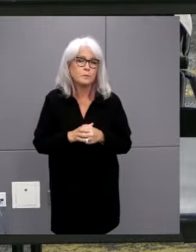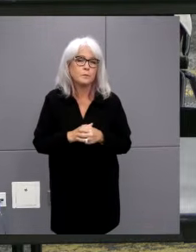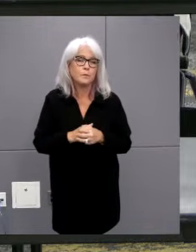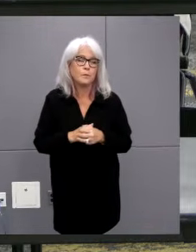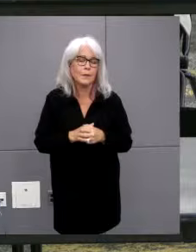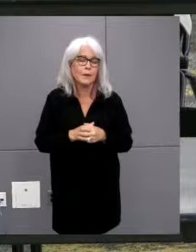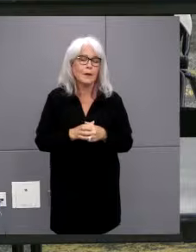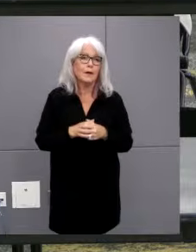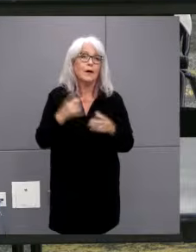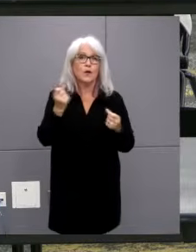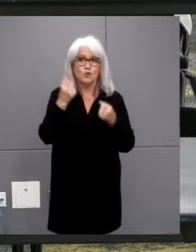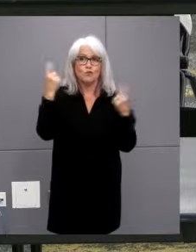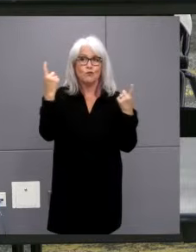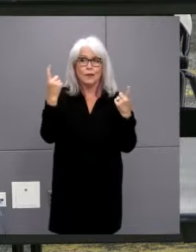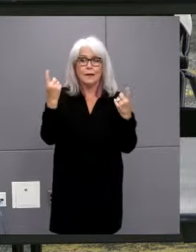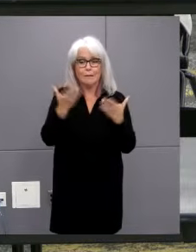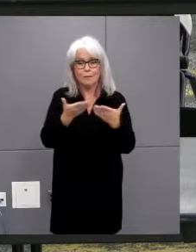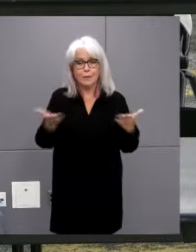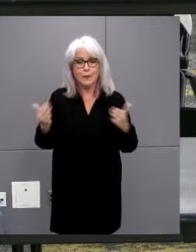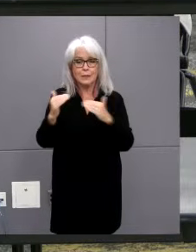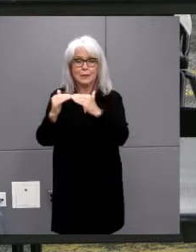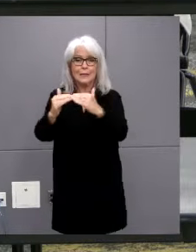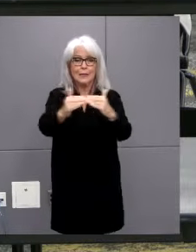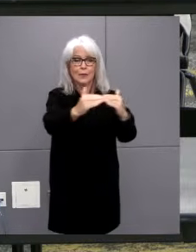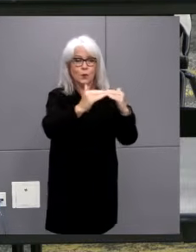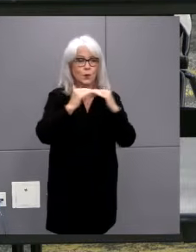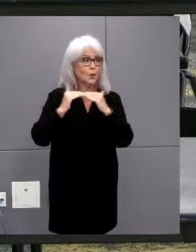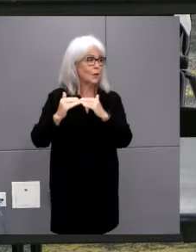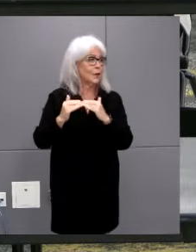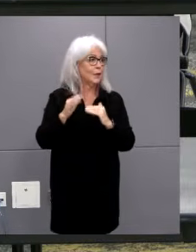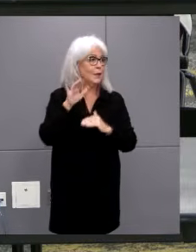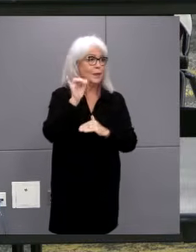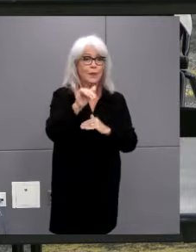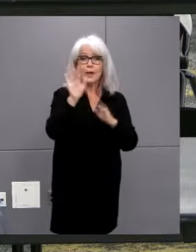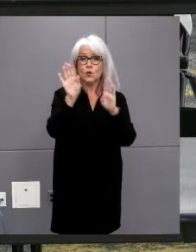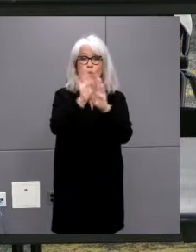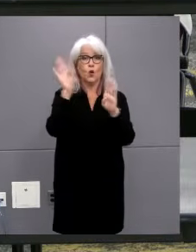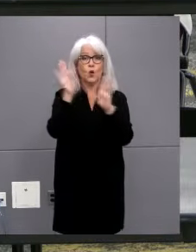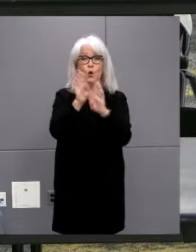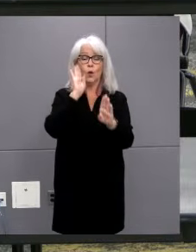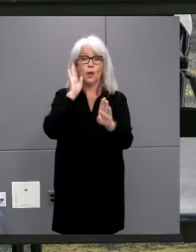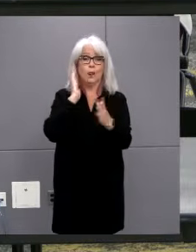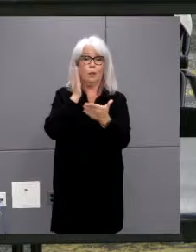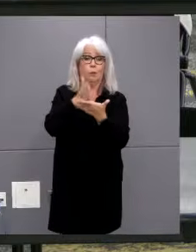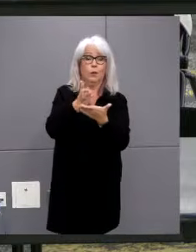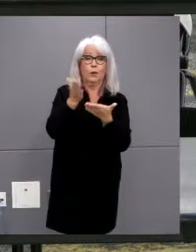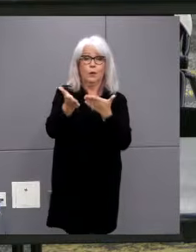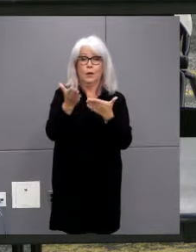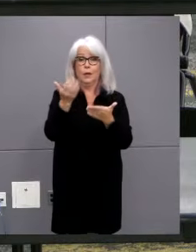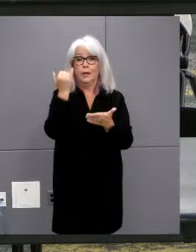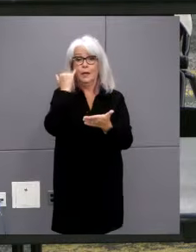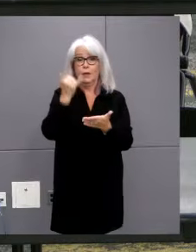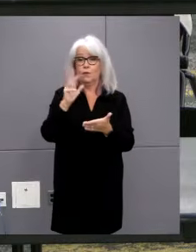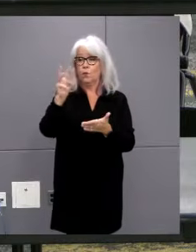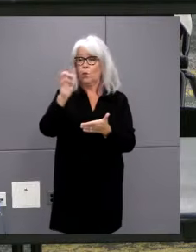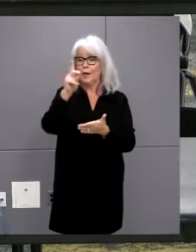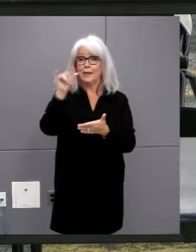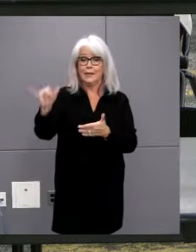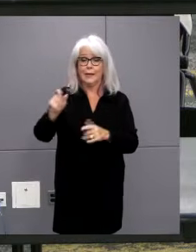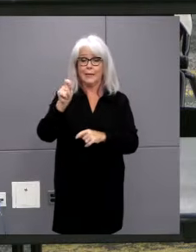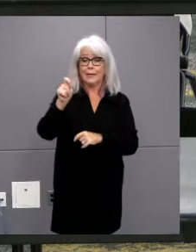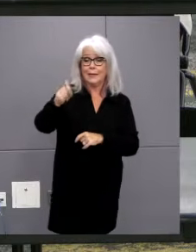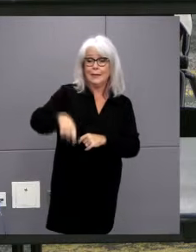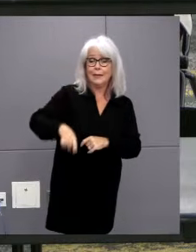things being equal, that door is going to stop what that door is going to stop, regardless of whether Wendy Walcott can walk up and hit her